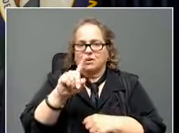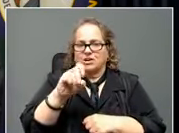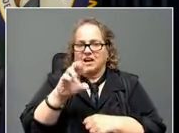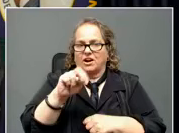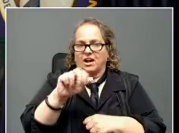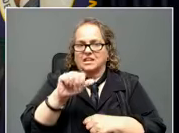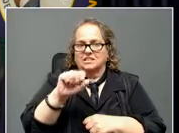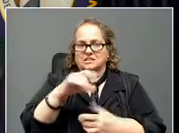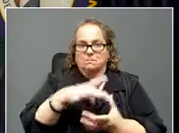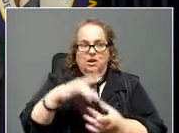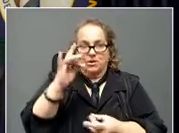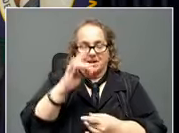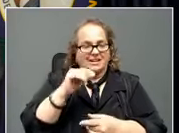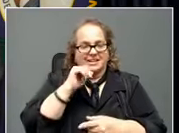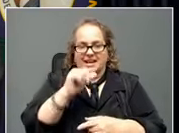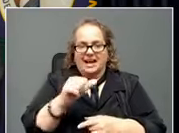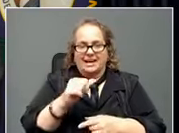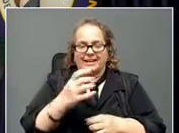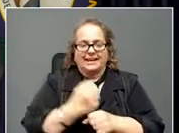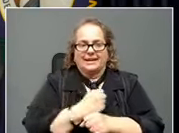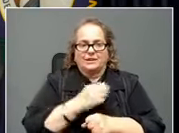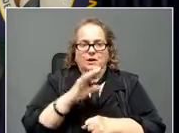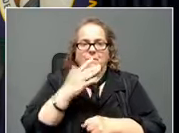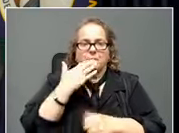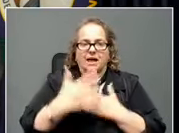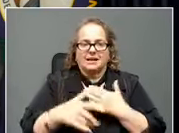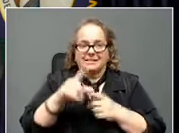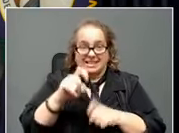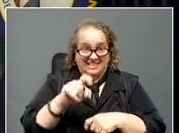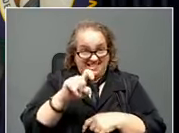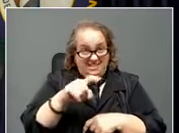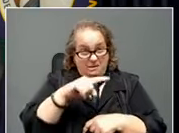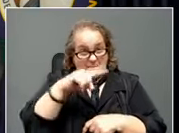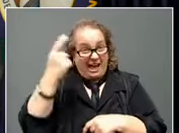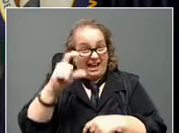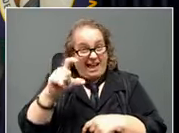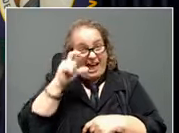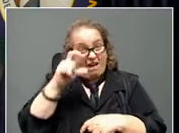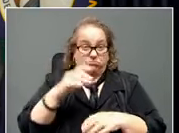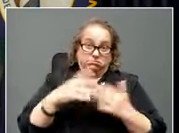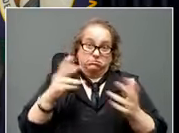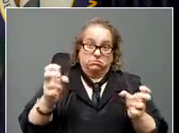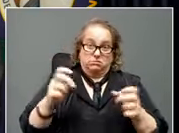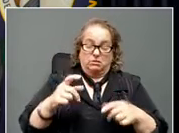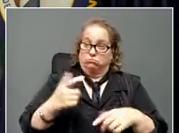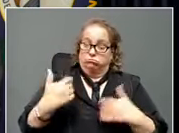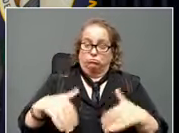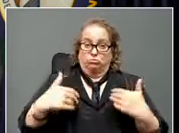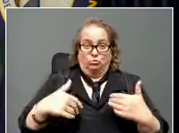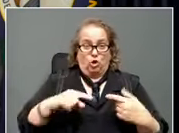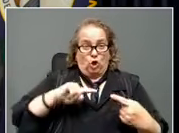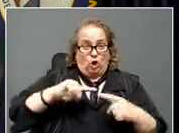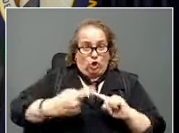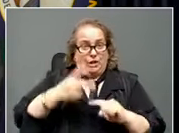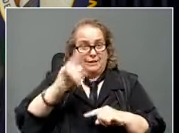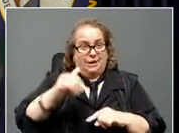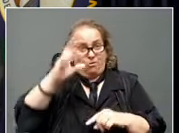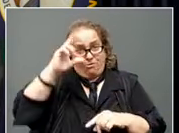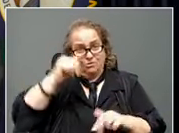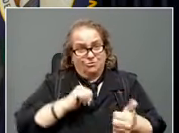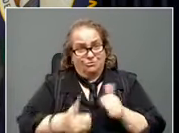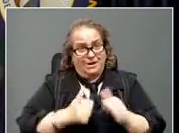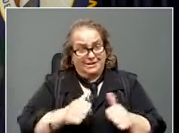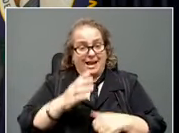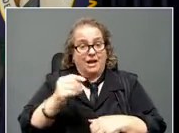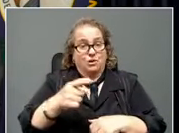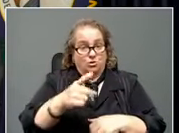test. Do you think this is a black eye on the horse racing industry in Kentucky? And do you have plans to open a special committee to look into